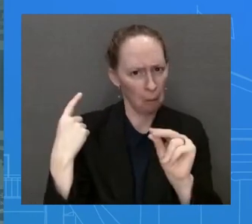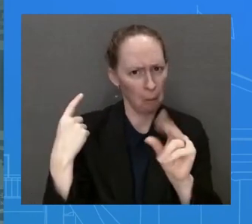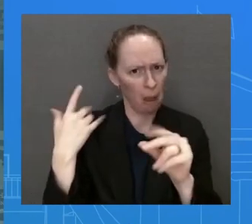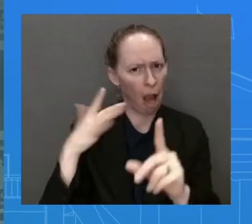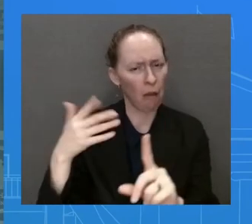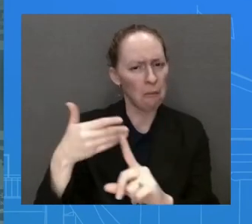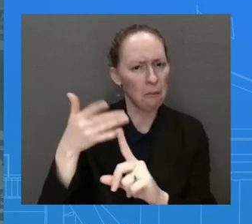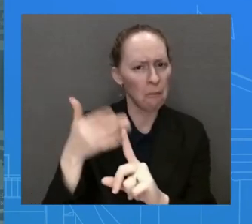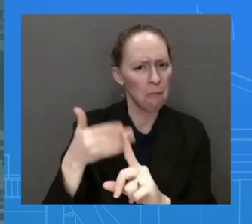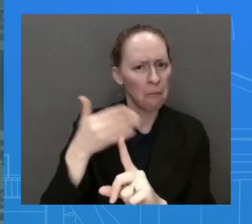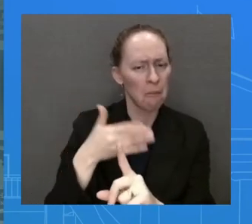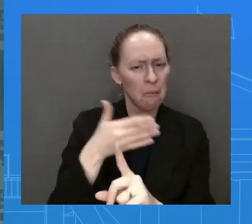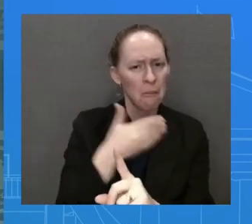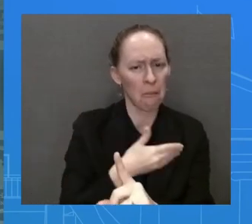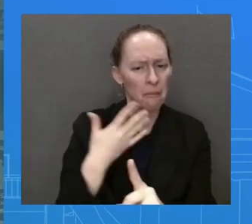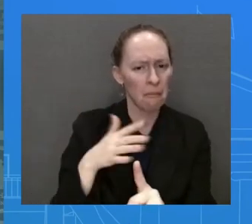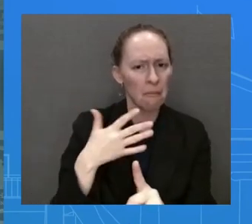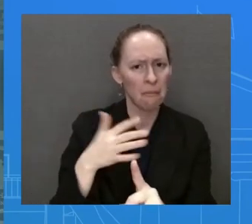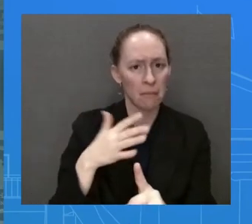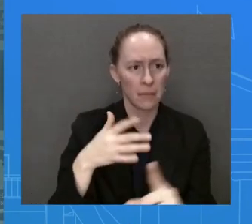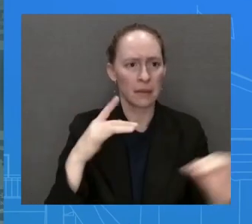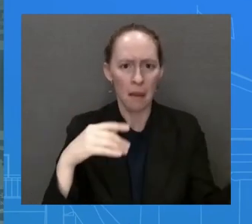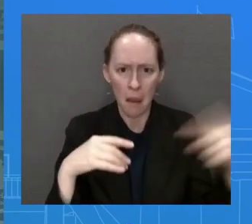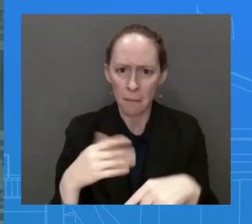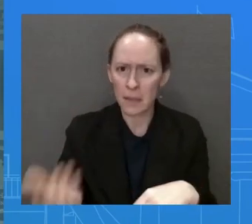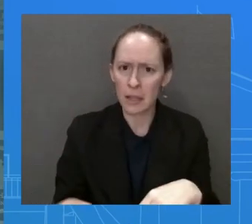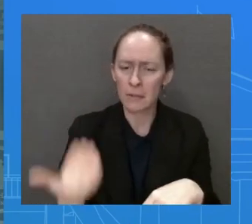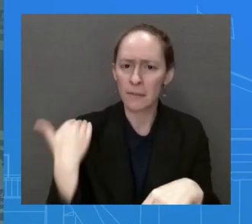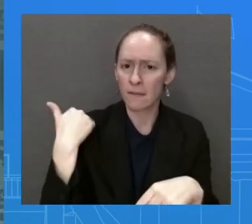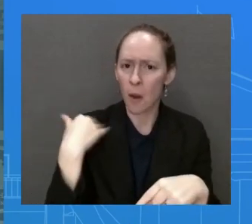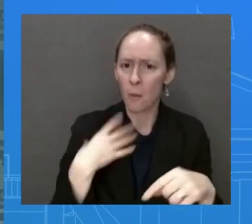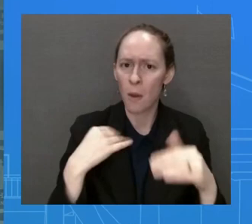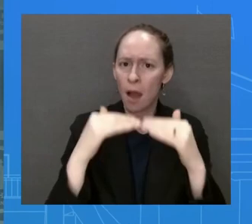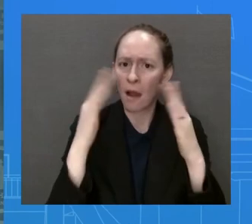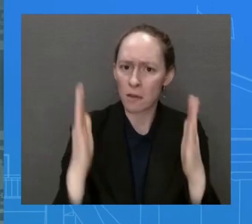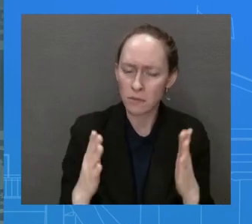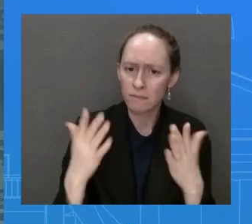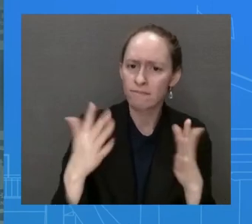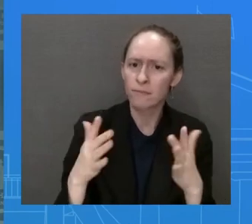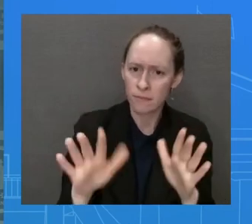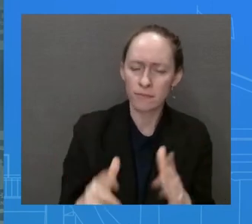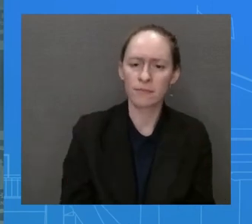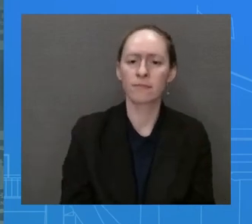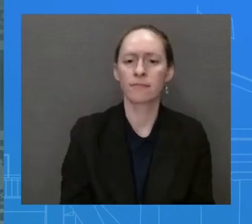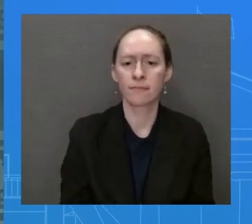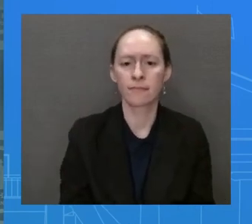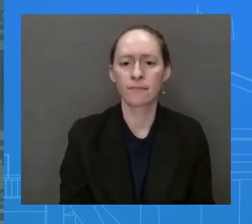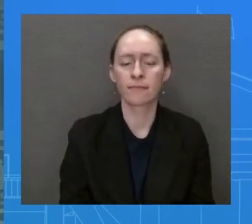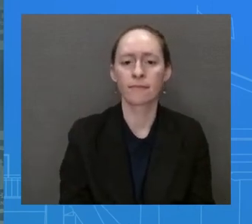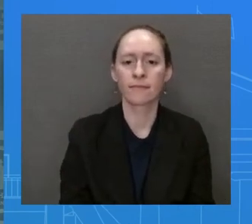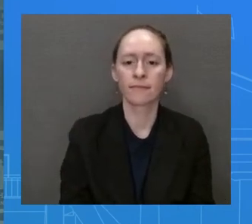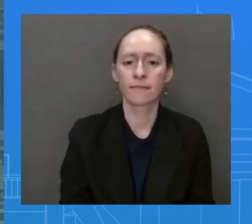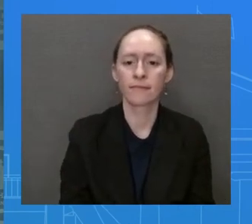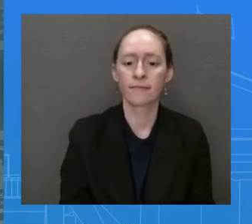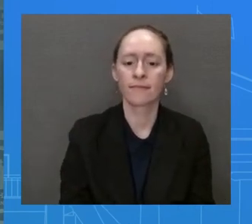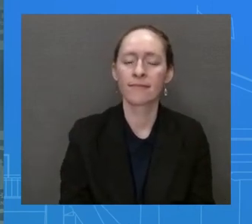the president, sharing their concerns. My office, me personally, I'm constantly